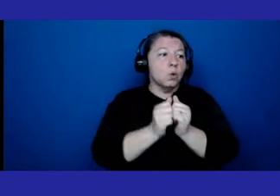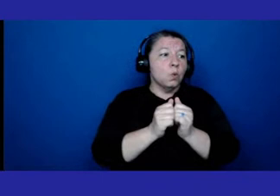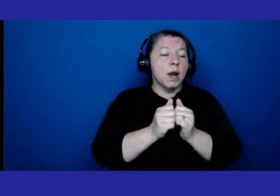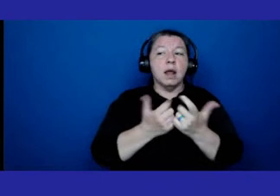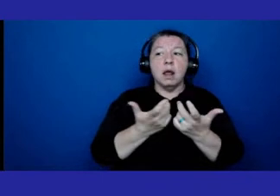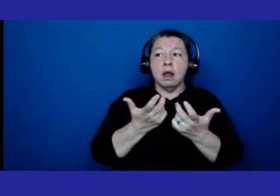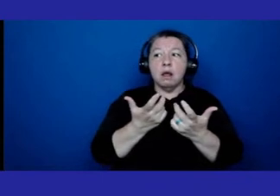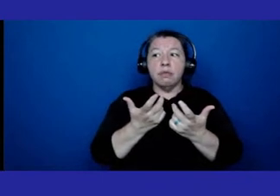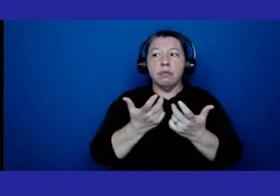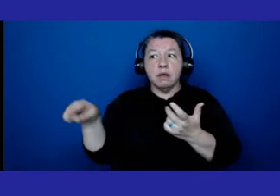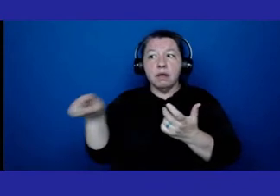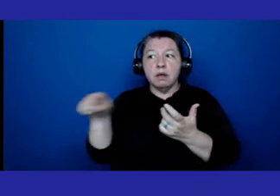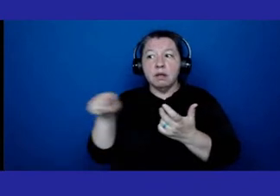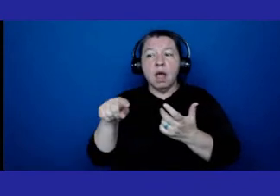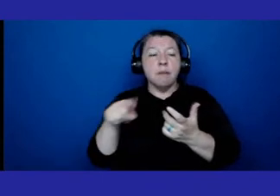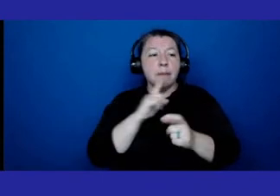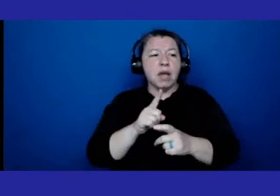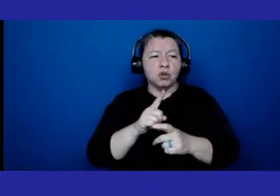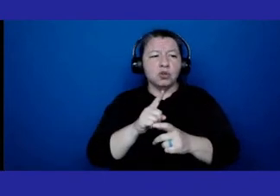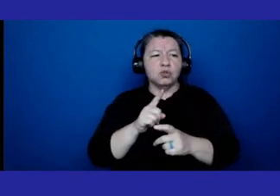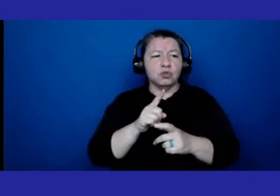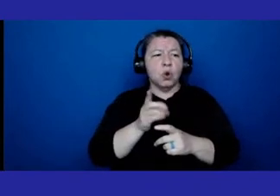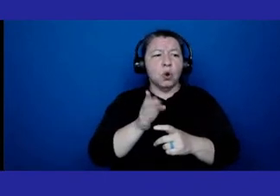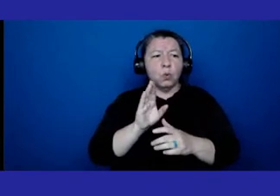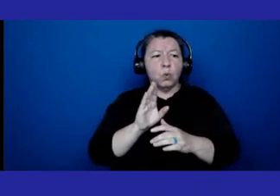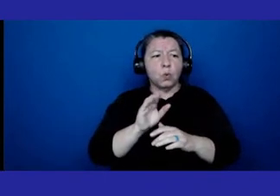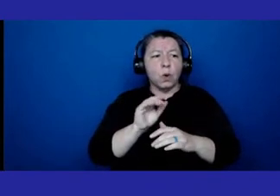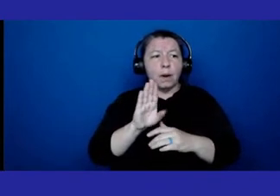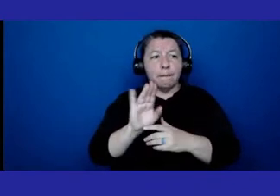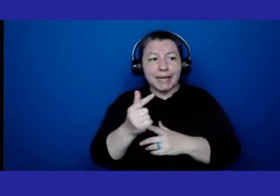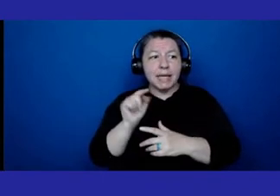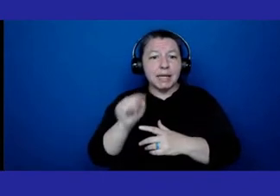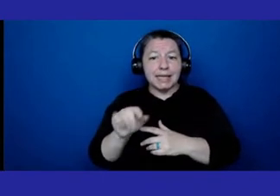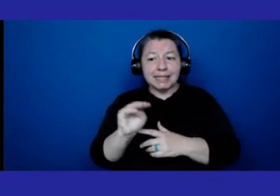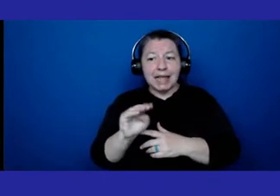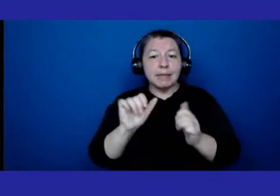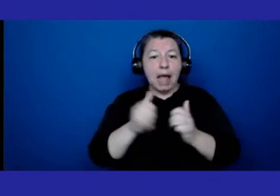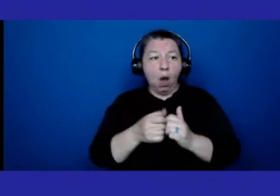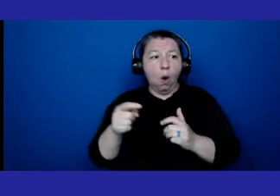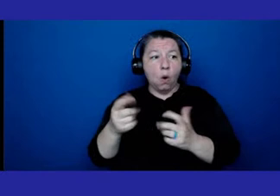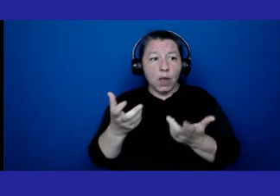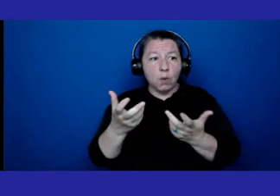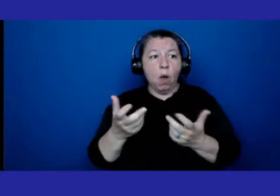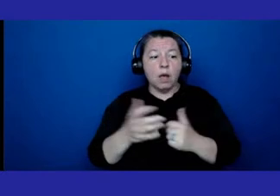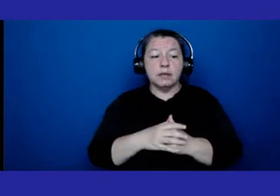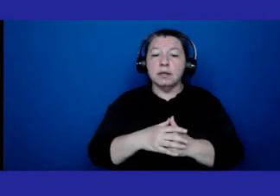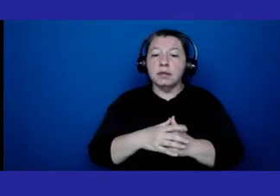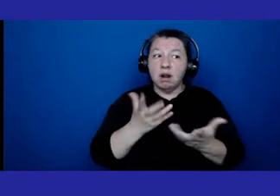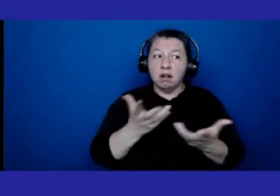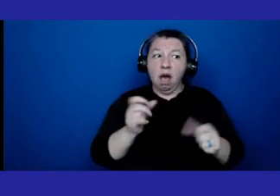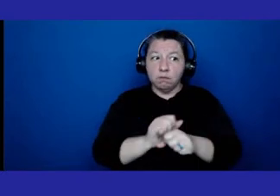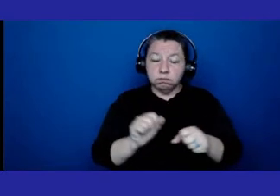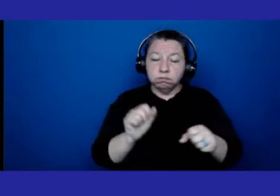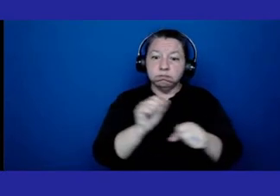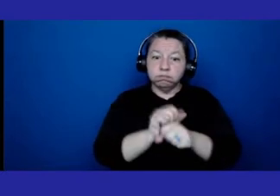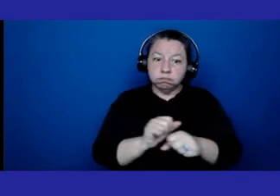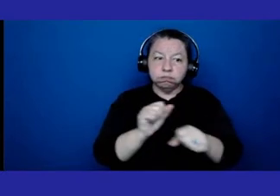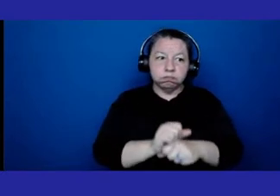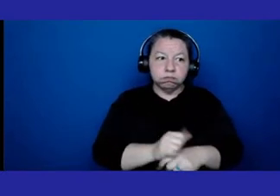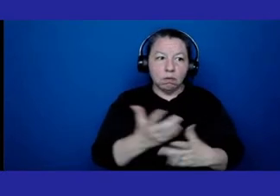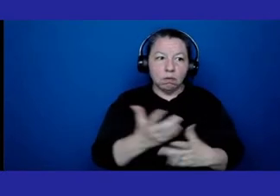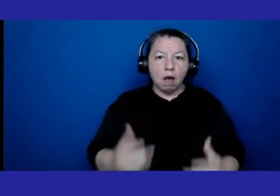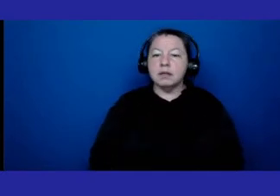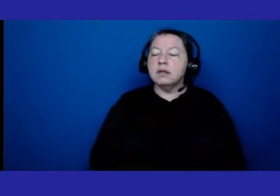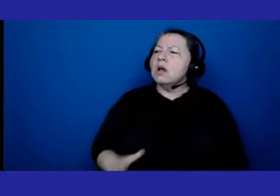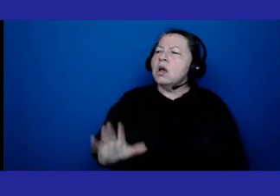claims as they want them to be billed. It's been a lot of painstaking work. So I would say that the